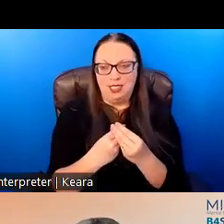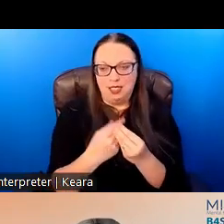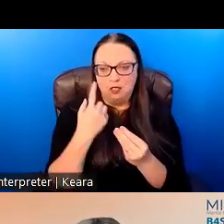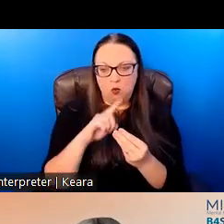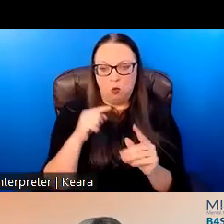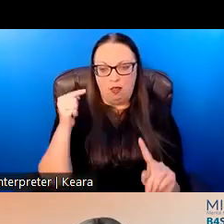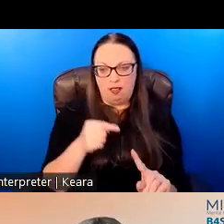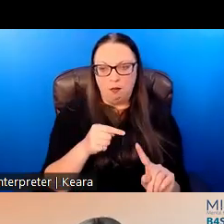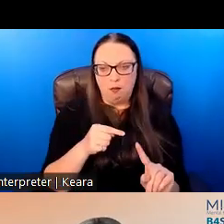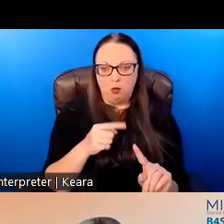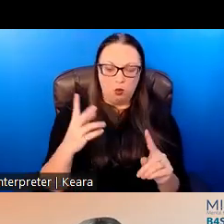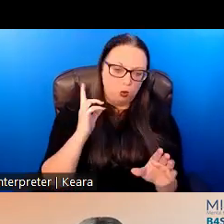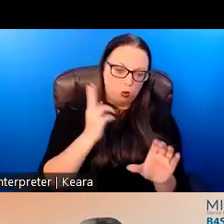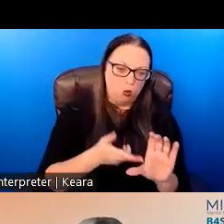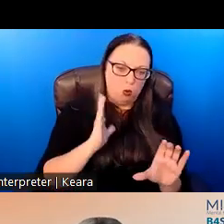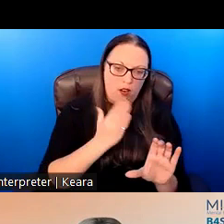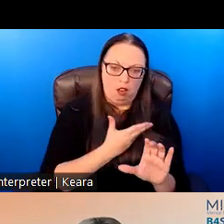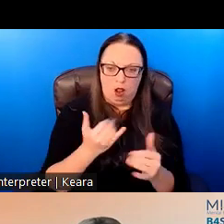line.